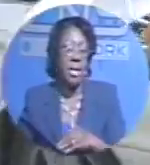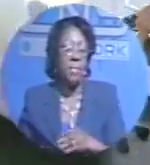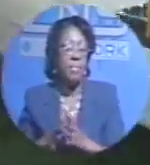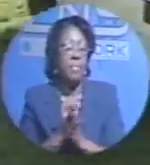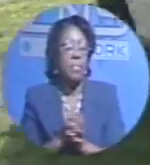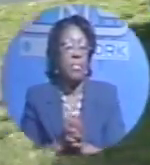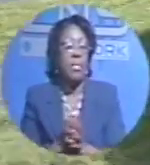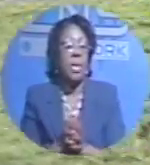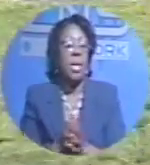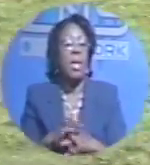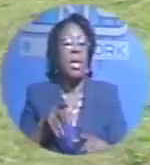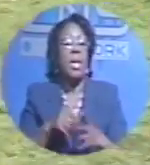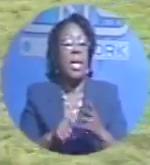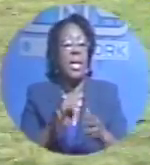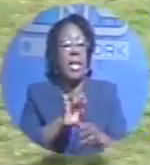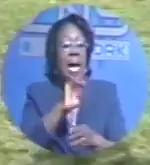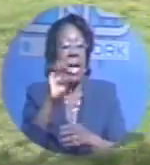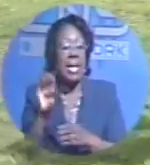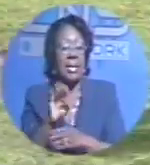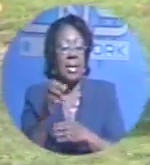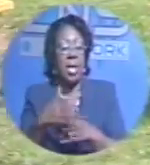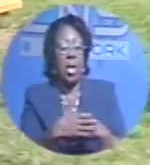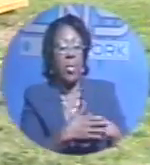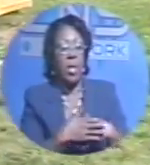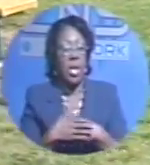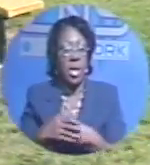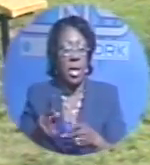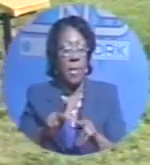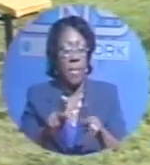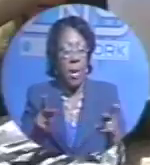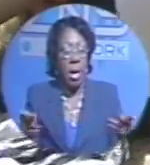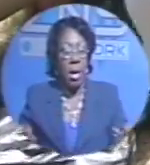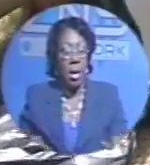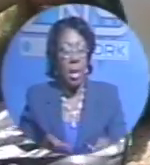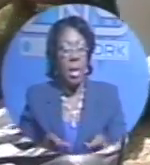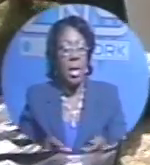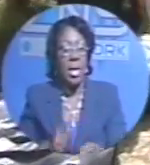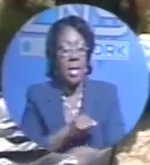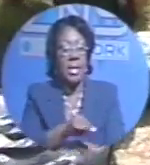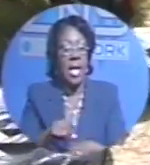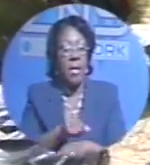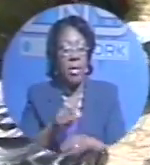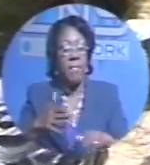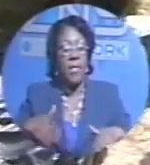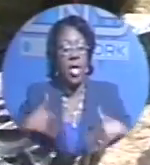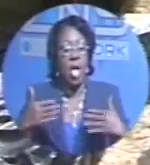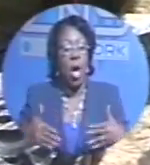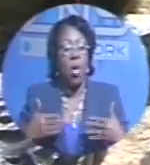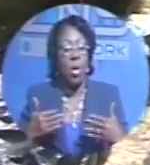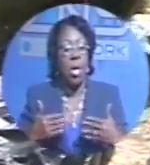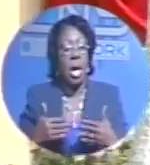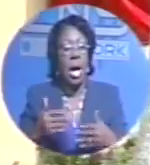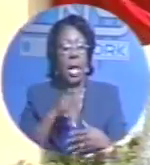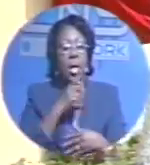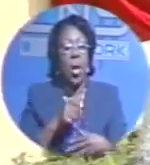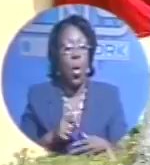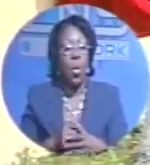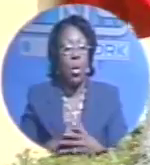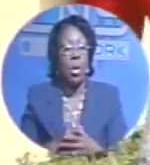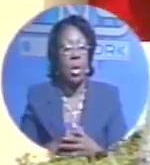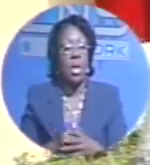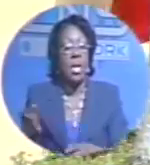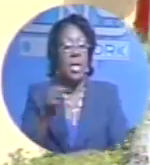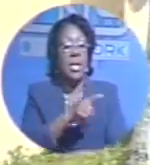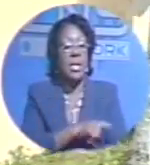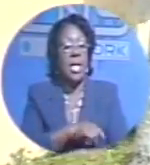Well, the Anglerston Community Park is a meeting spot for the young and old. It's also the setting for a number of community projects and events.